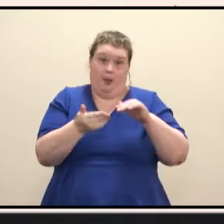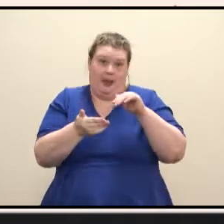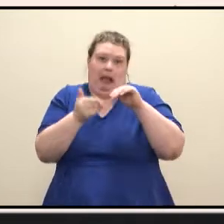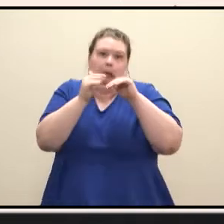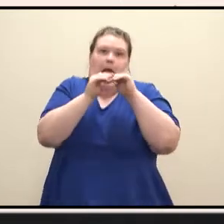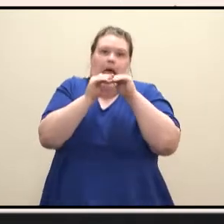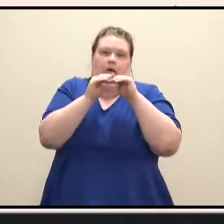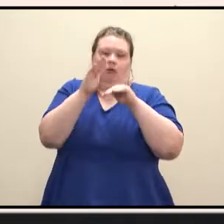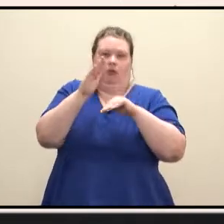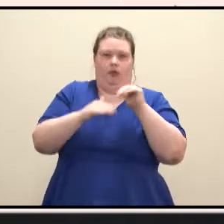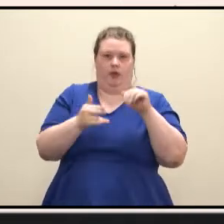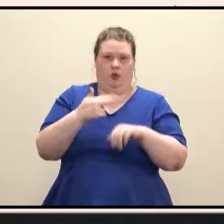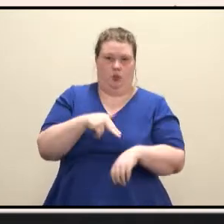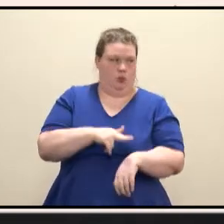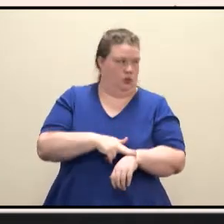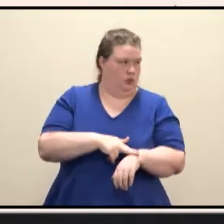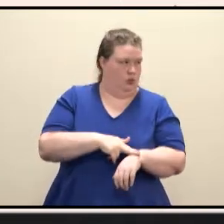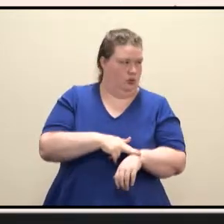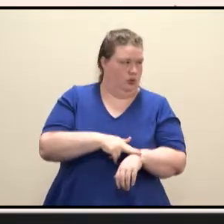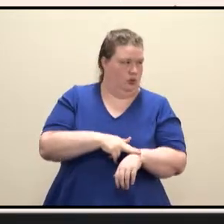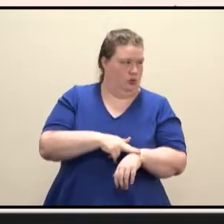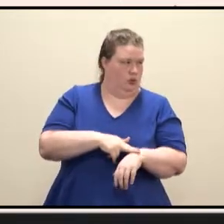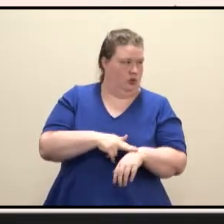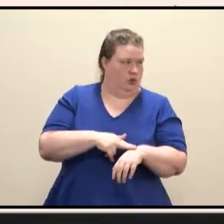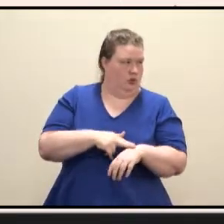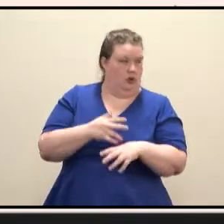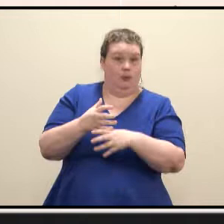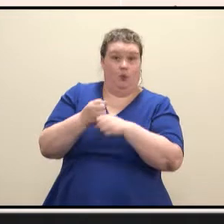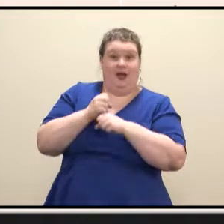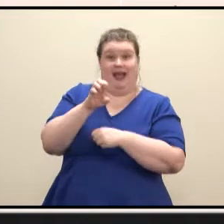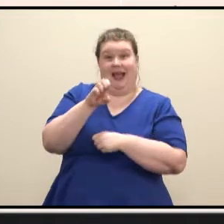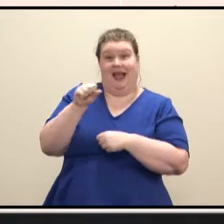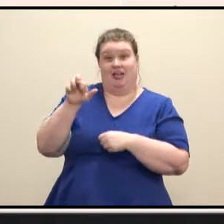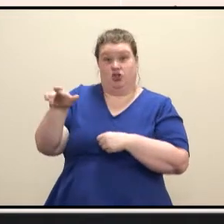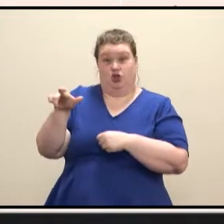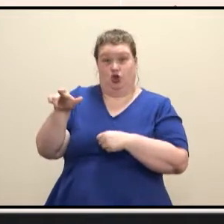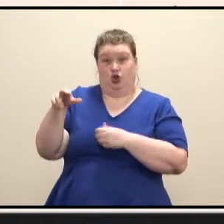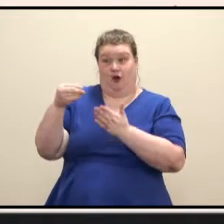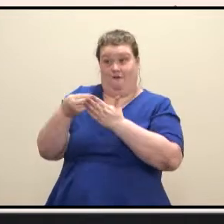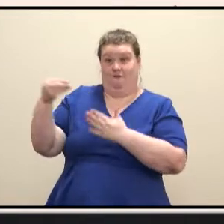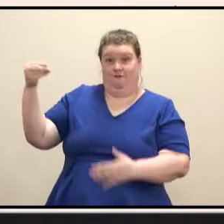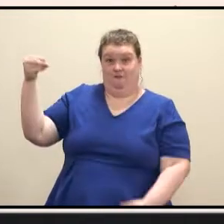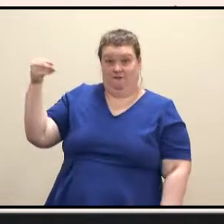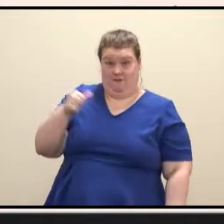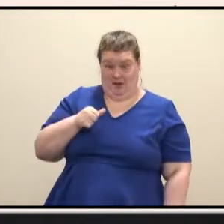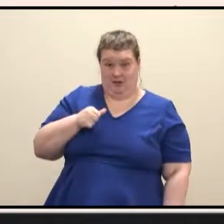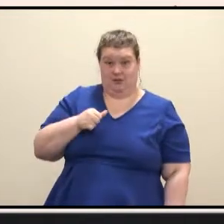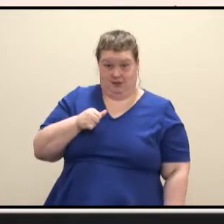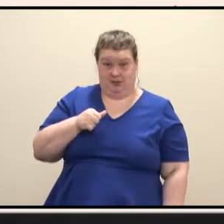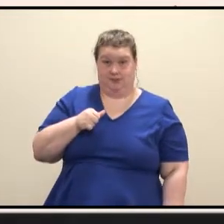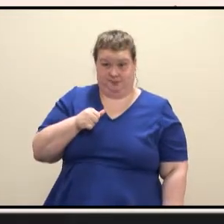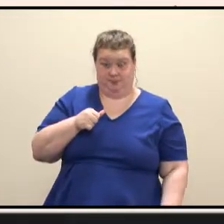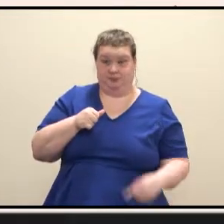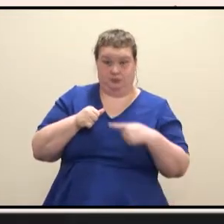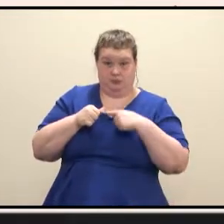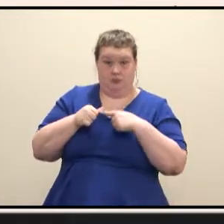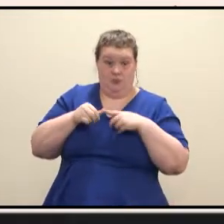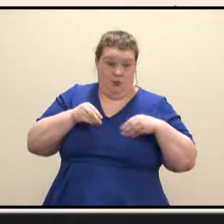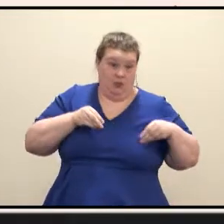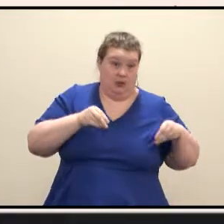are getting an unrestricted indirect cost rate off ESSER funds. So whatever we spend in ESSER funds, we're getting